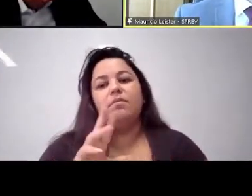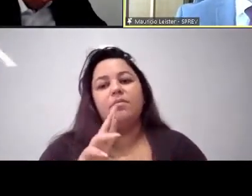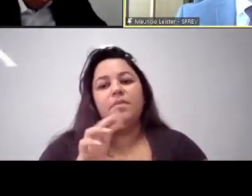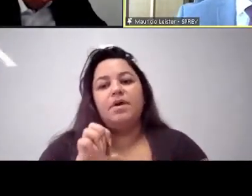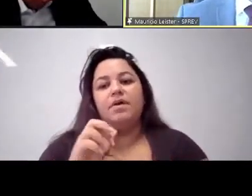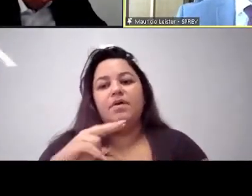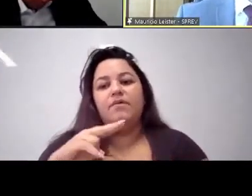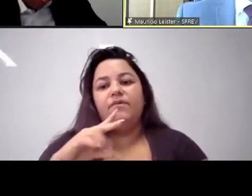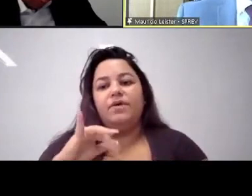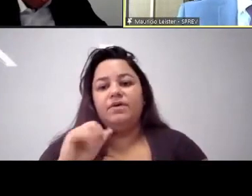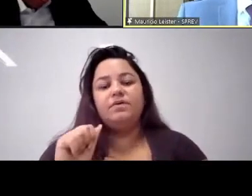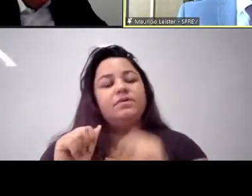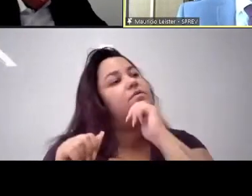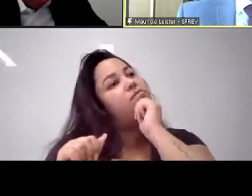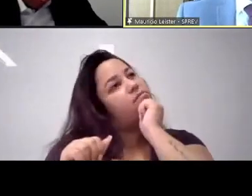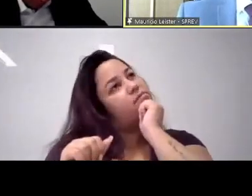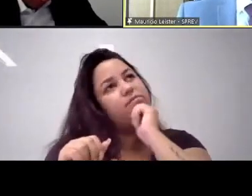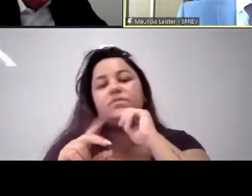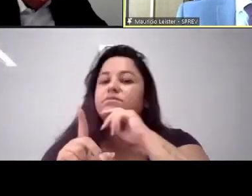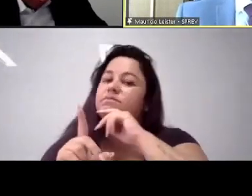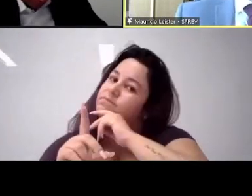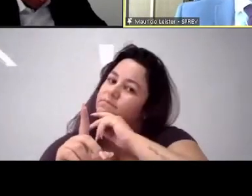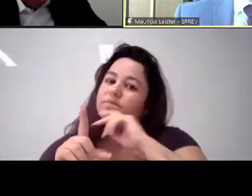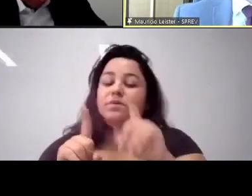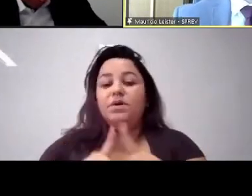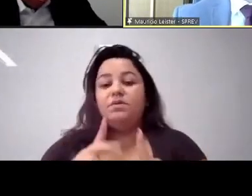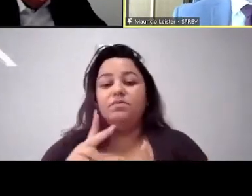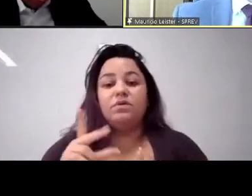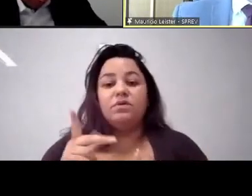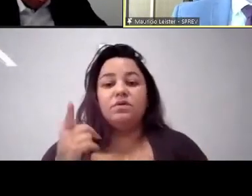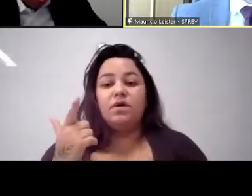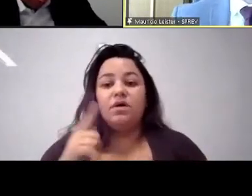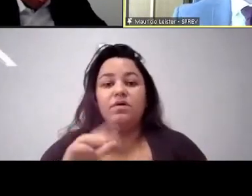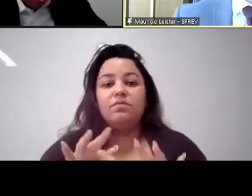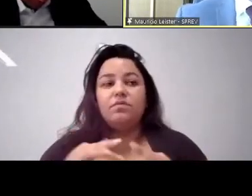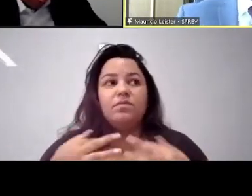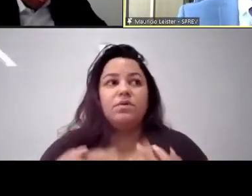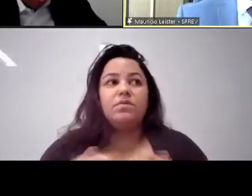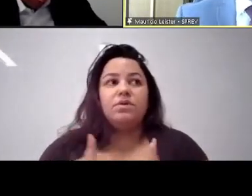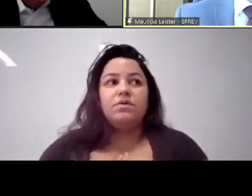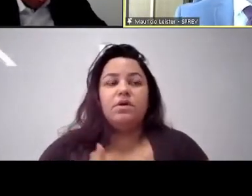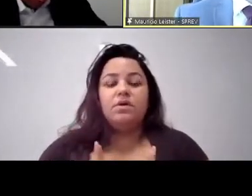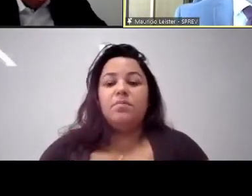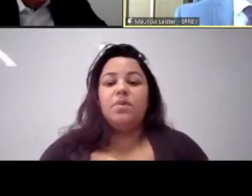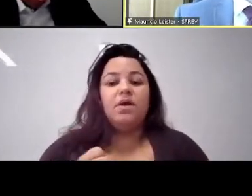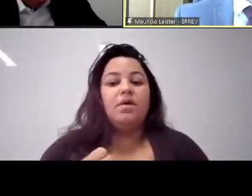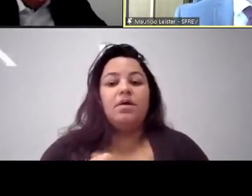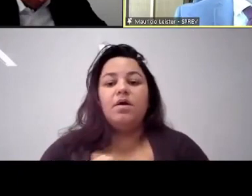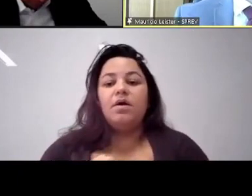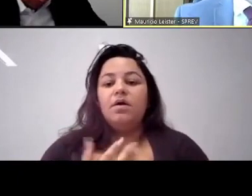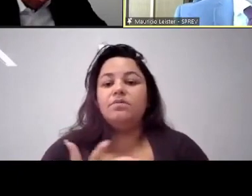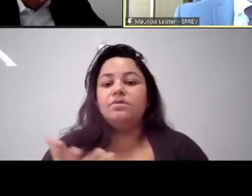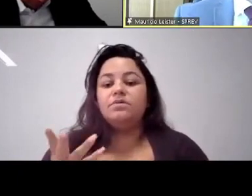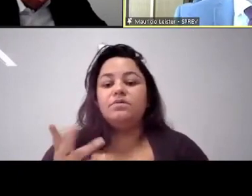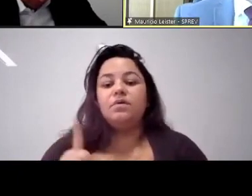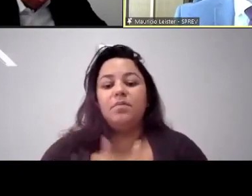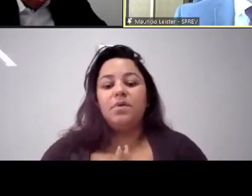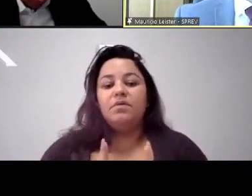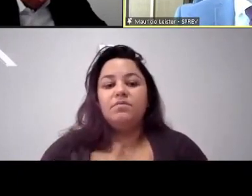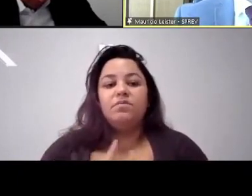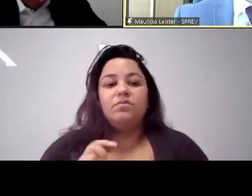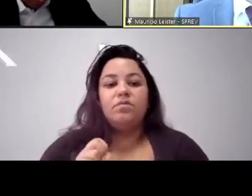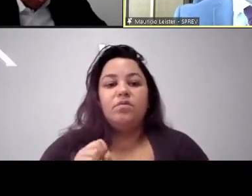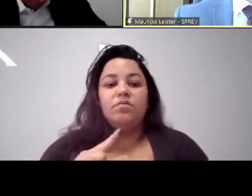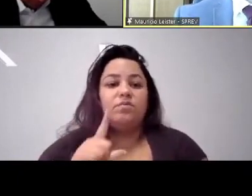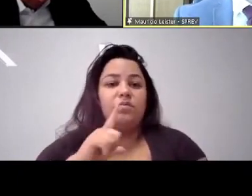We work with this reference of inspiration, and what we're going to have